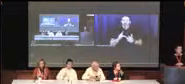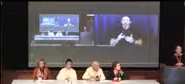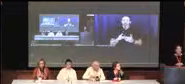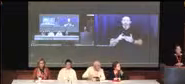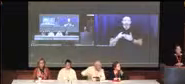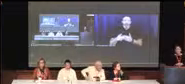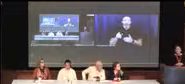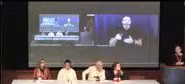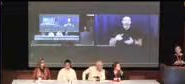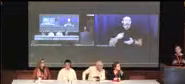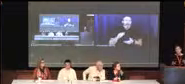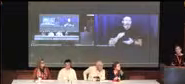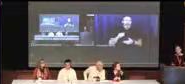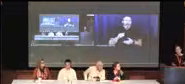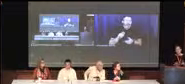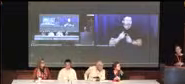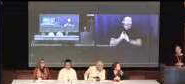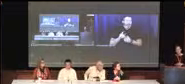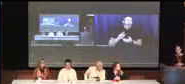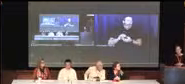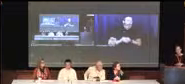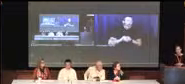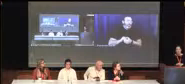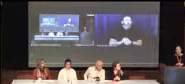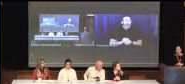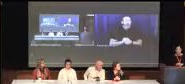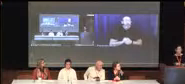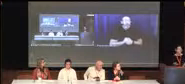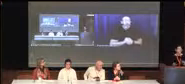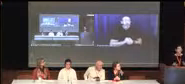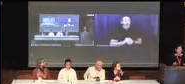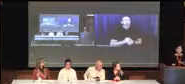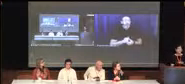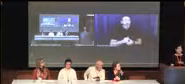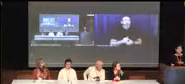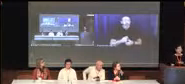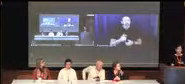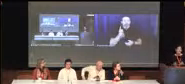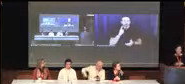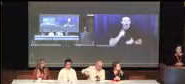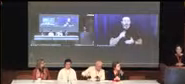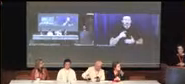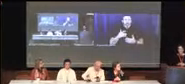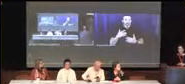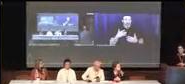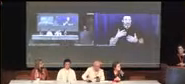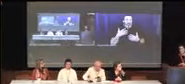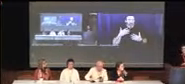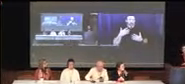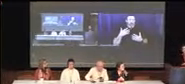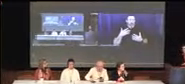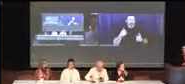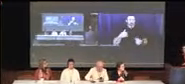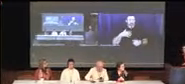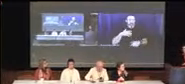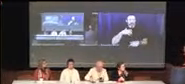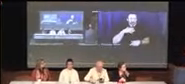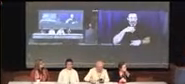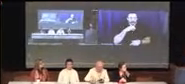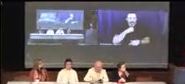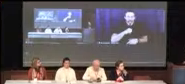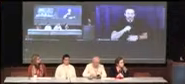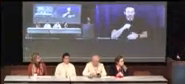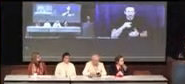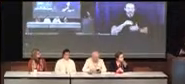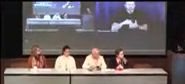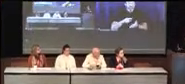My research really involves vision impairment, healthy aging, and more recently have really transitioned into chronic pain